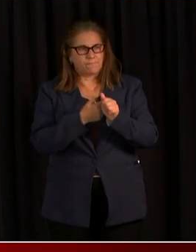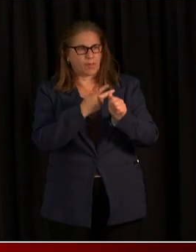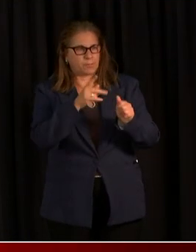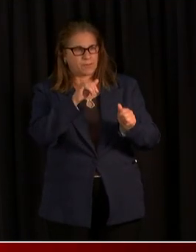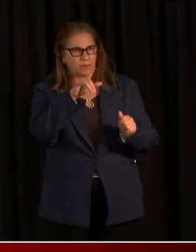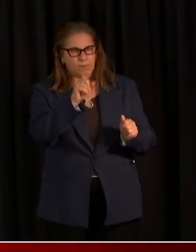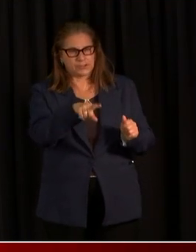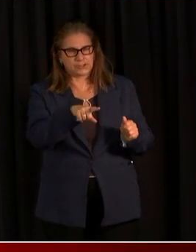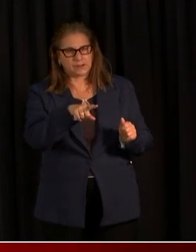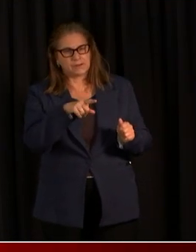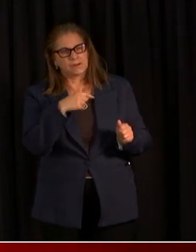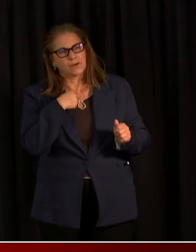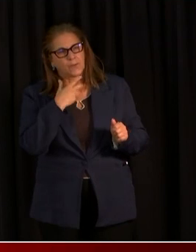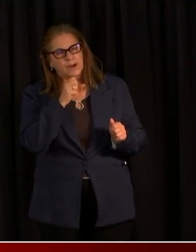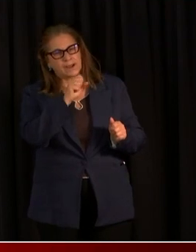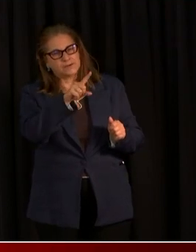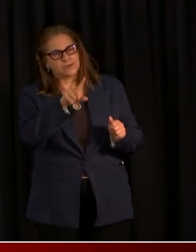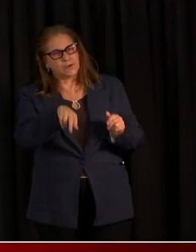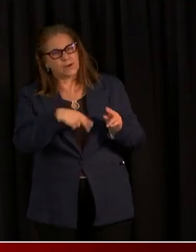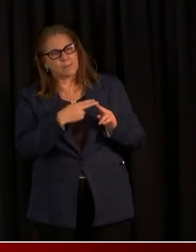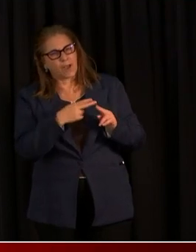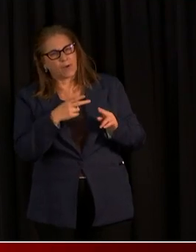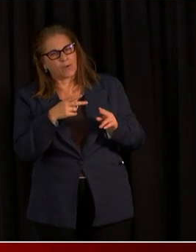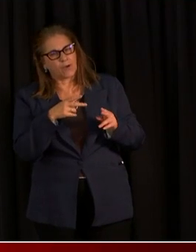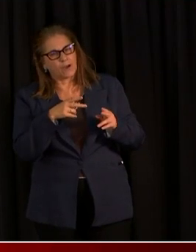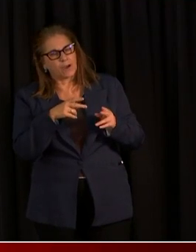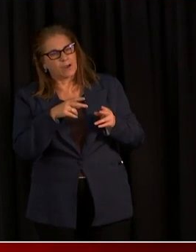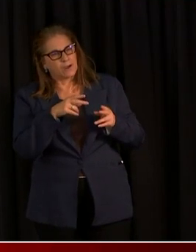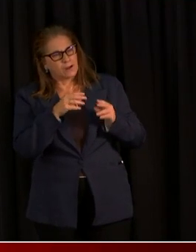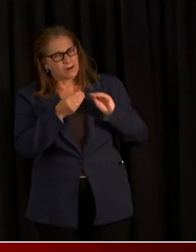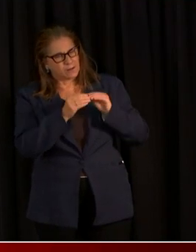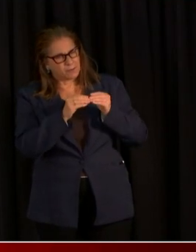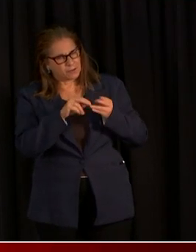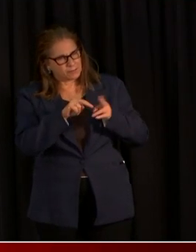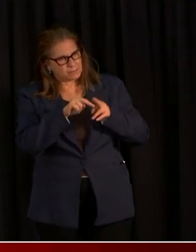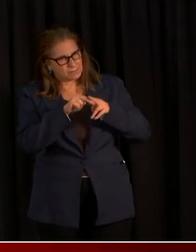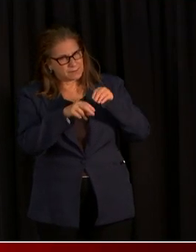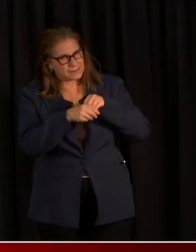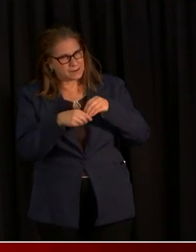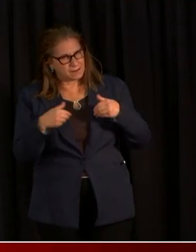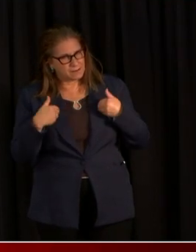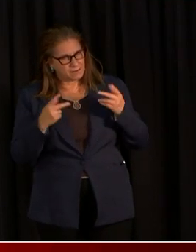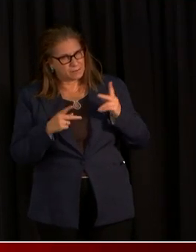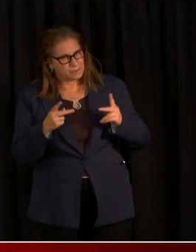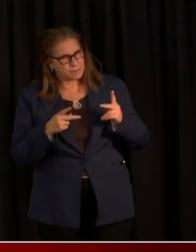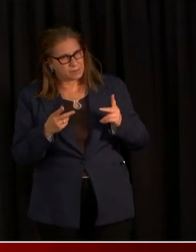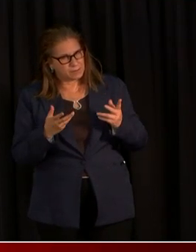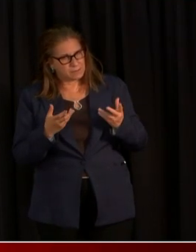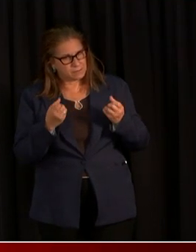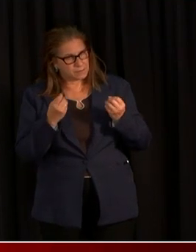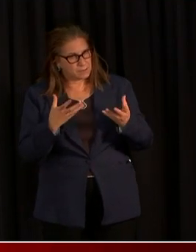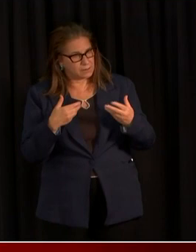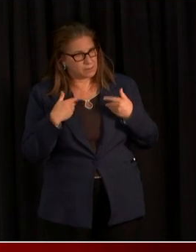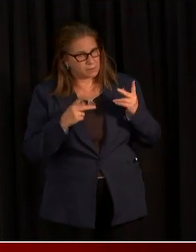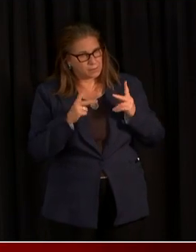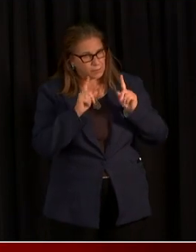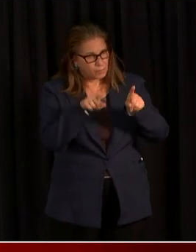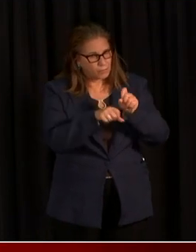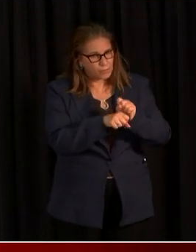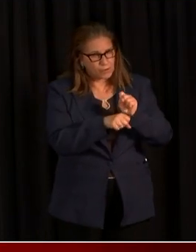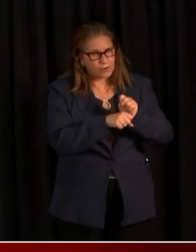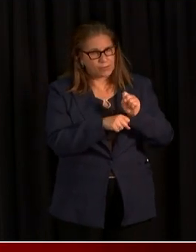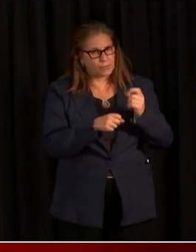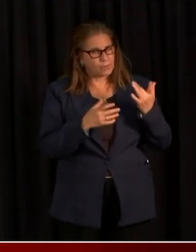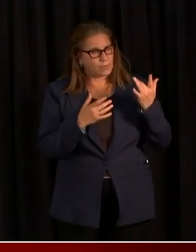young people? Do you have thoughts on why this is happening? I know a lot of young people have jobs that they have to go to work in person. Are there other